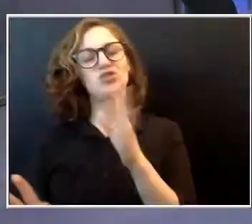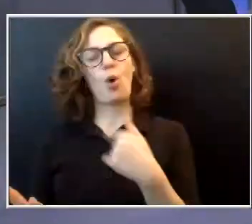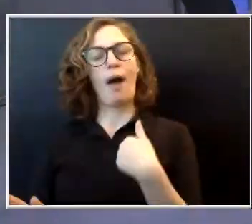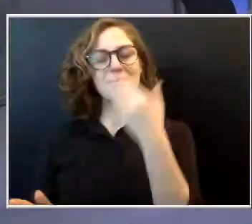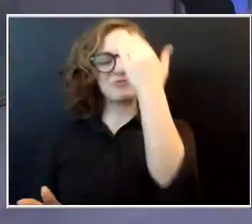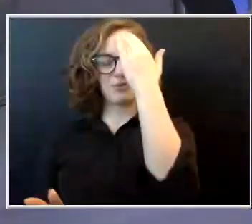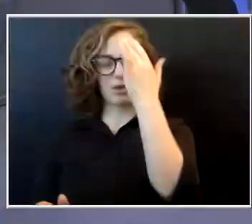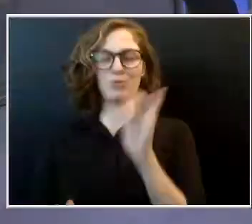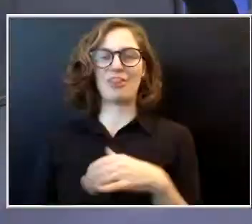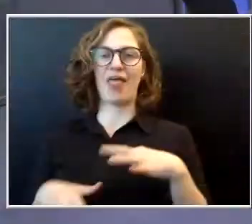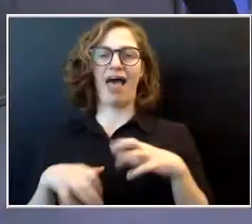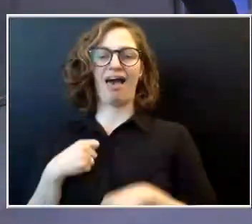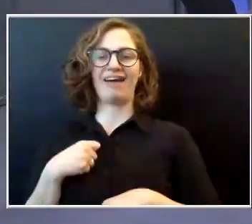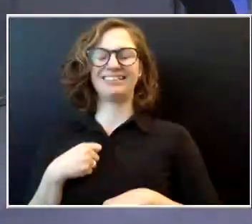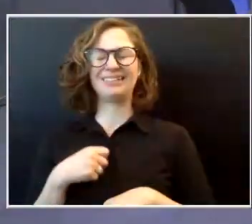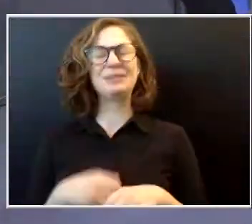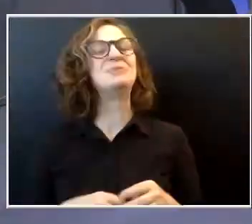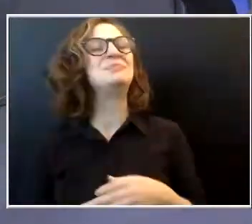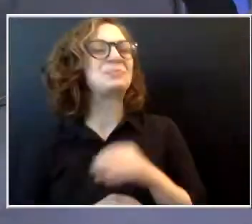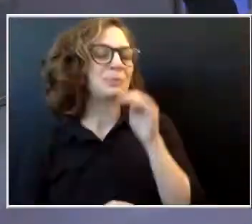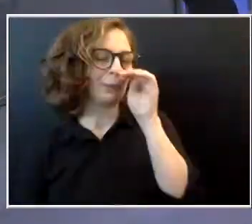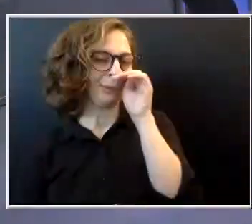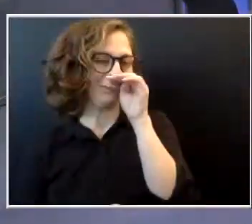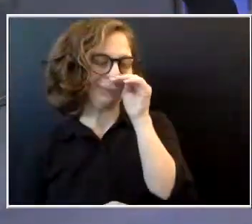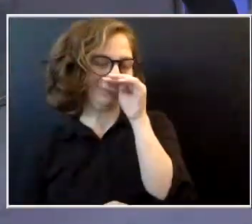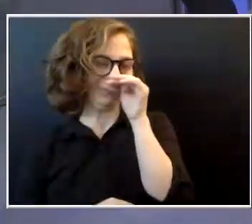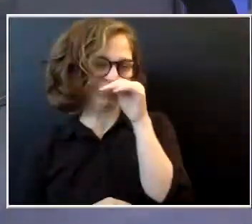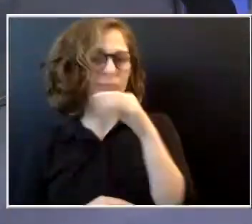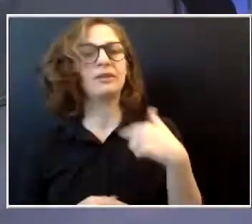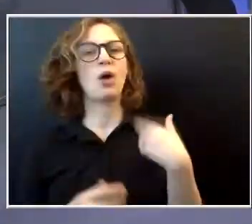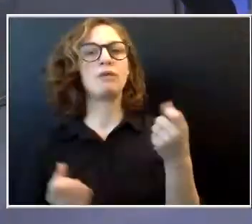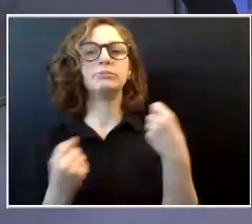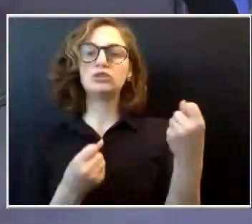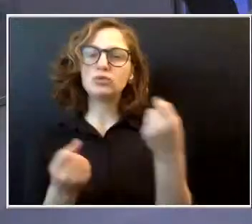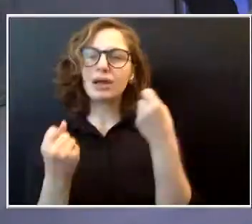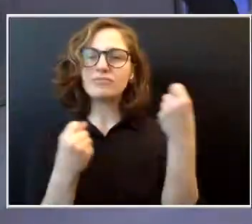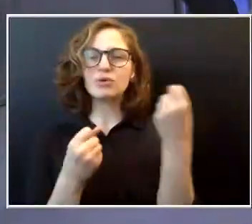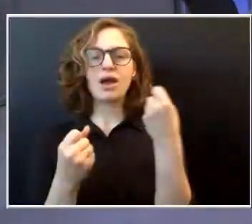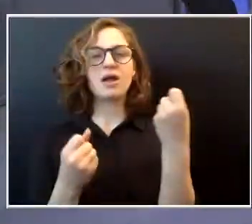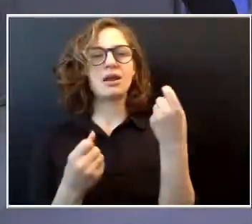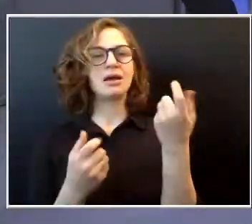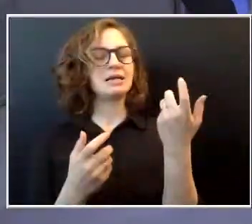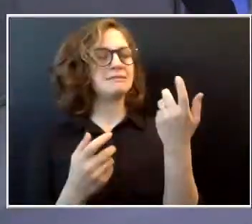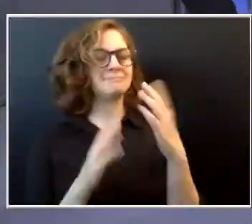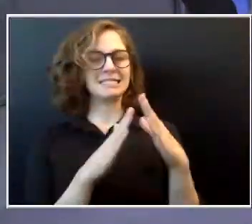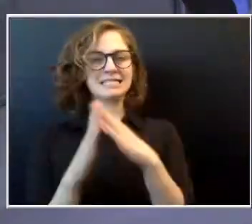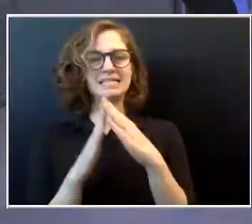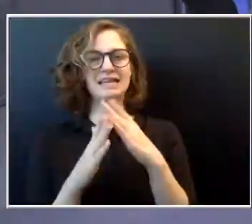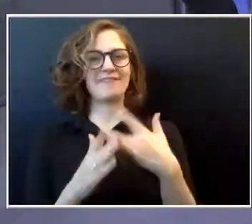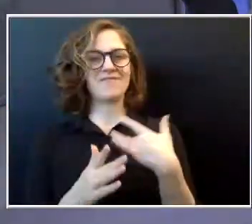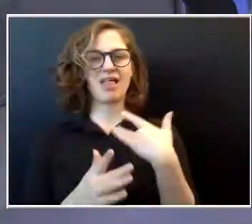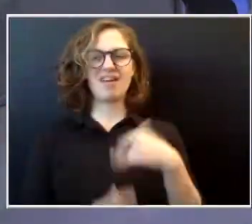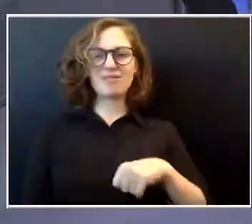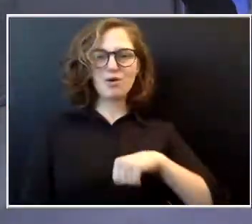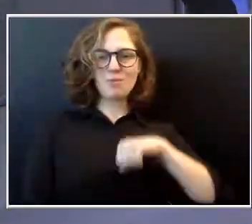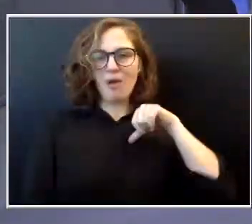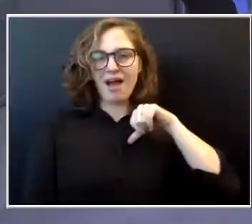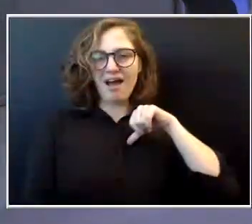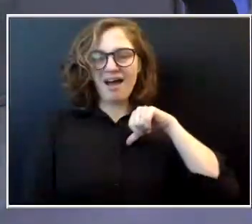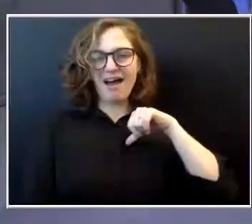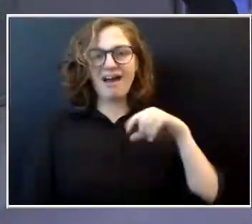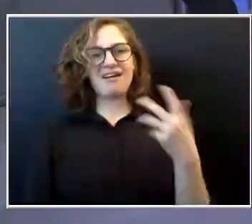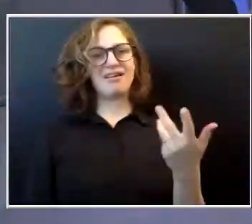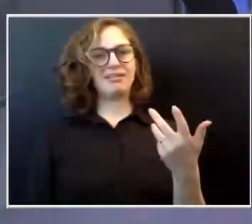collective experience? Because as you know, I've been driving around, and I'm sure other people can relate, driving around the city feeling so proud. But like, I didn't block